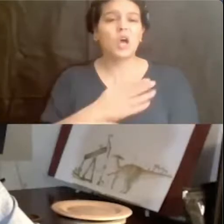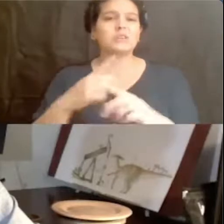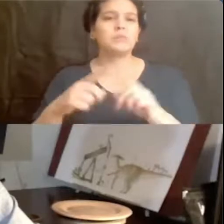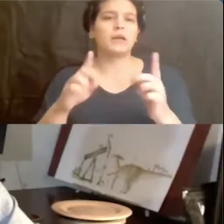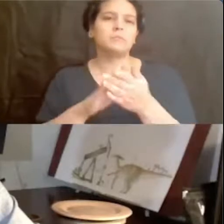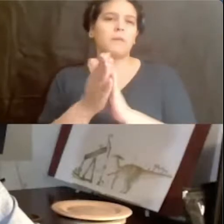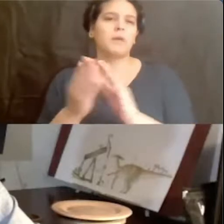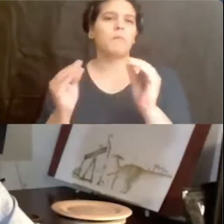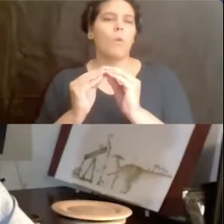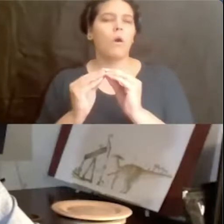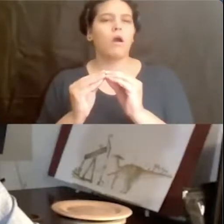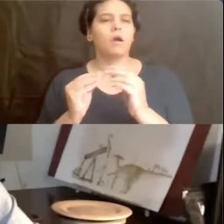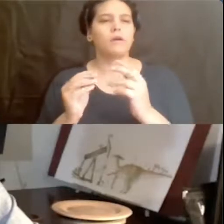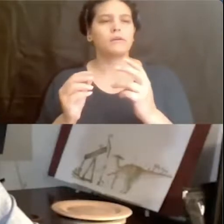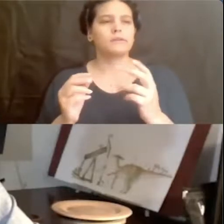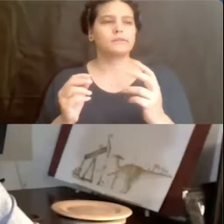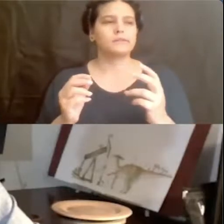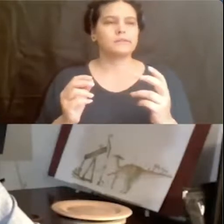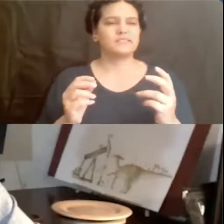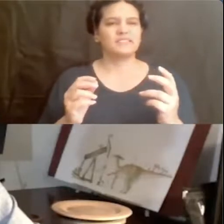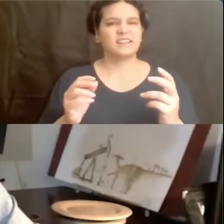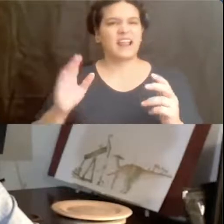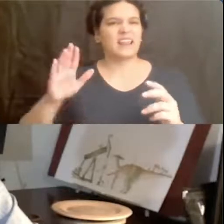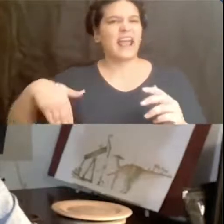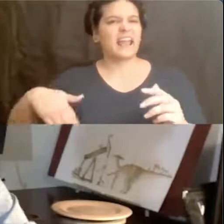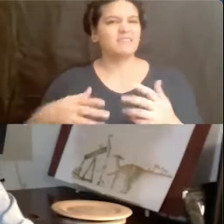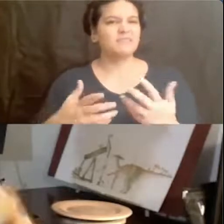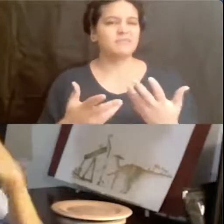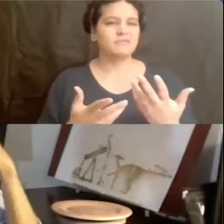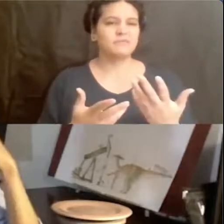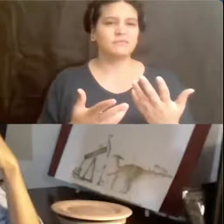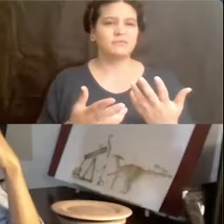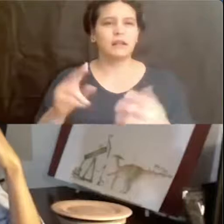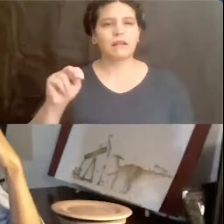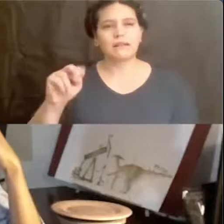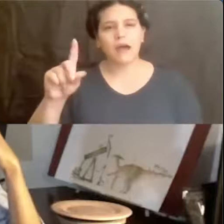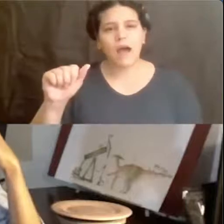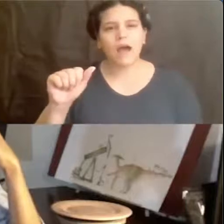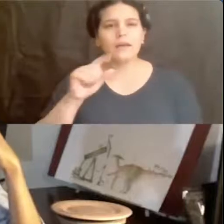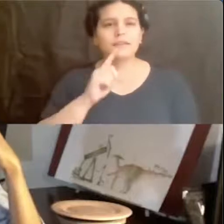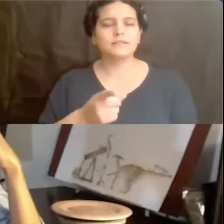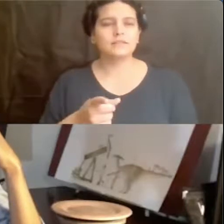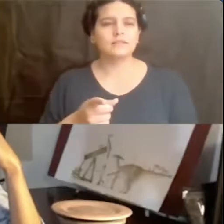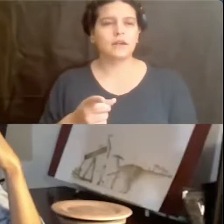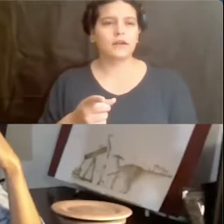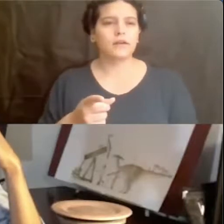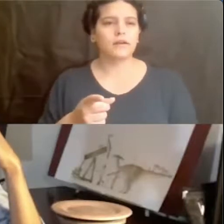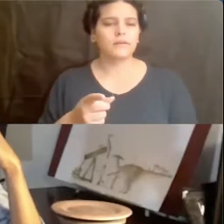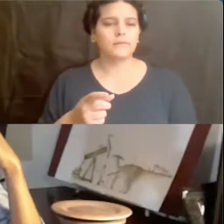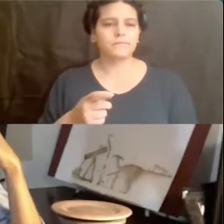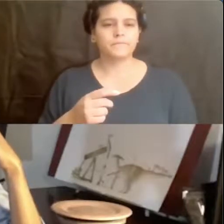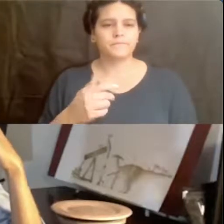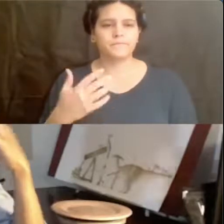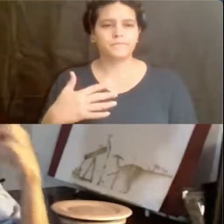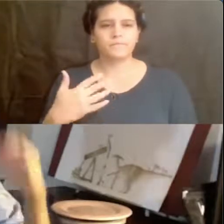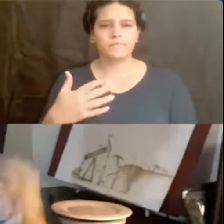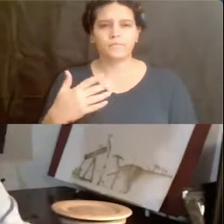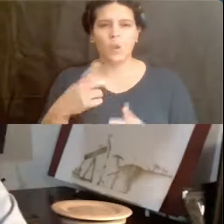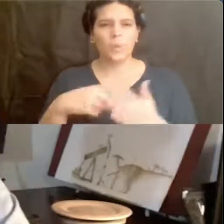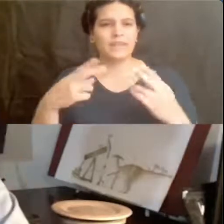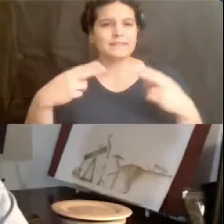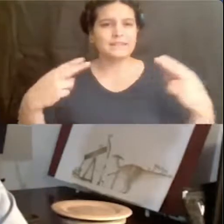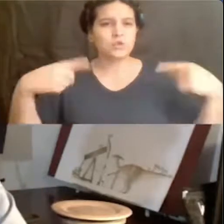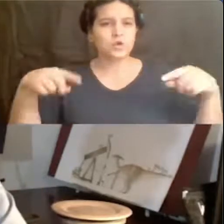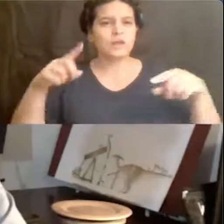late for Da. Da is what they sing during the